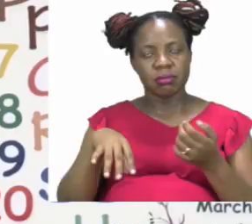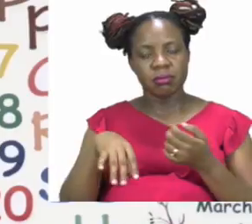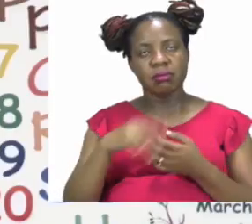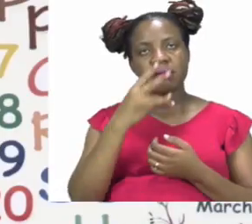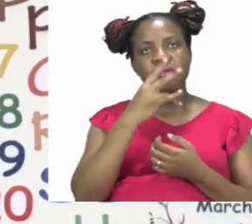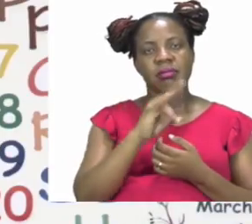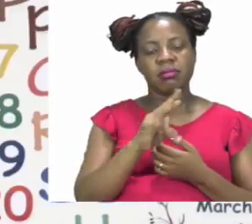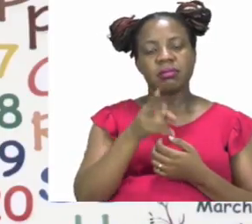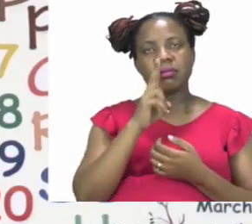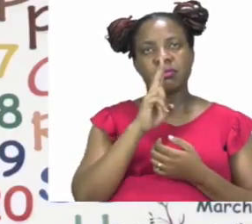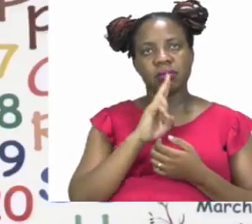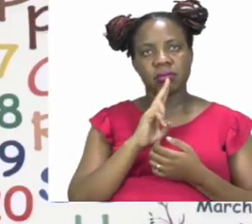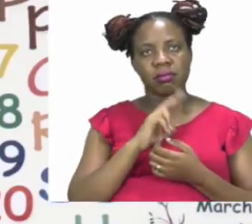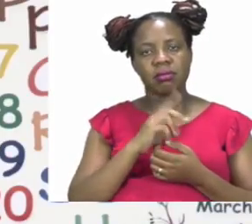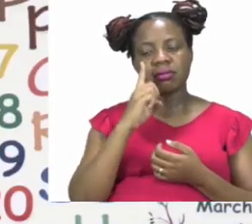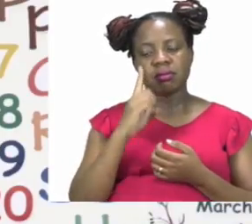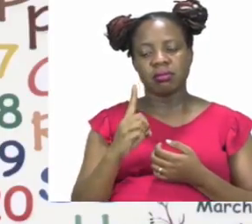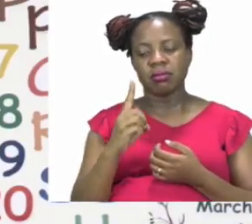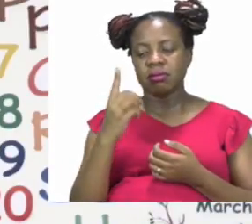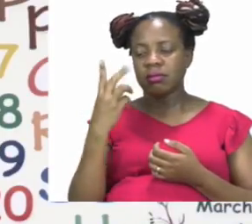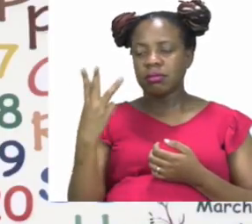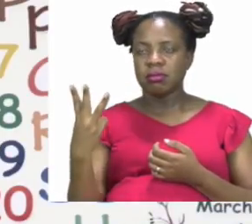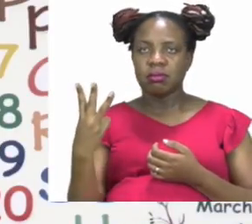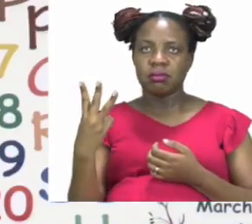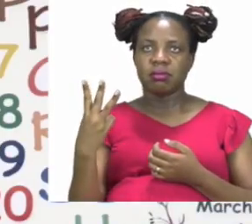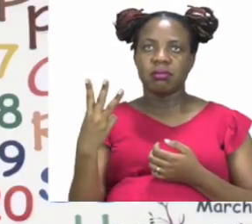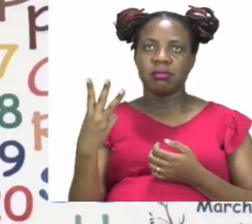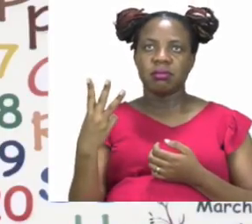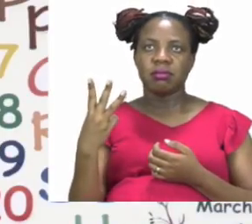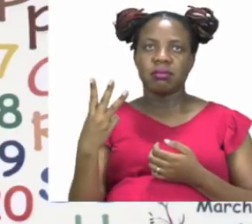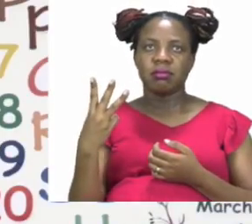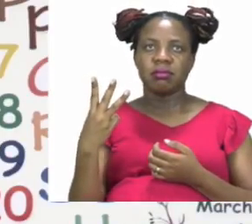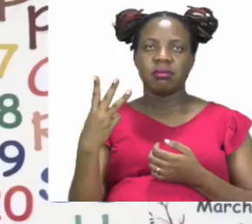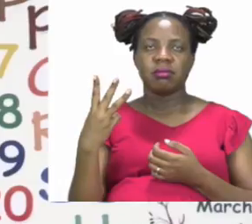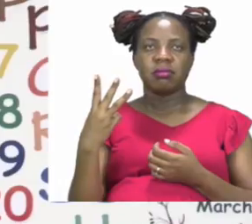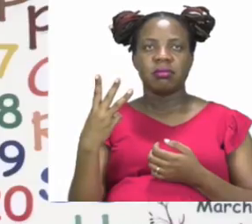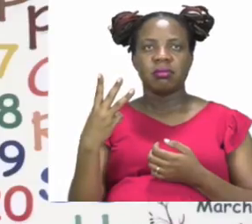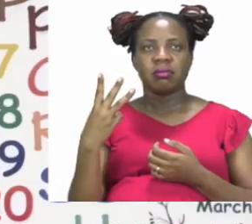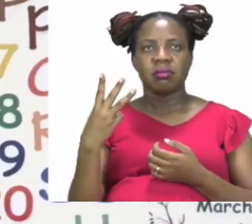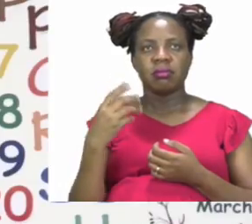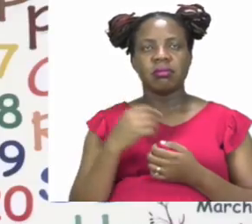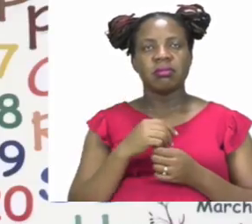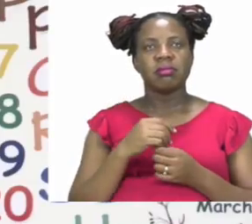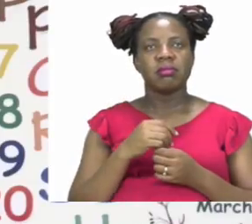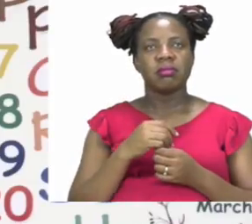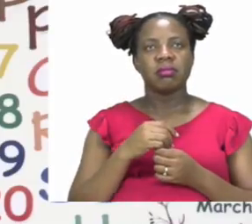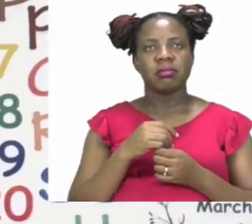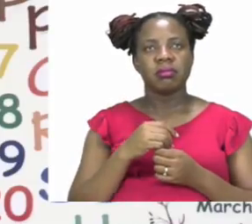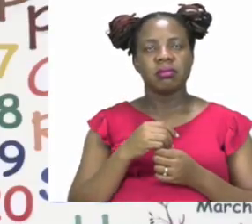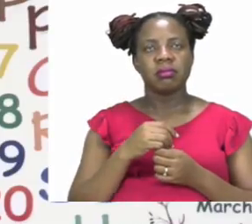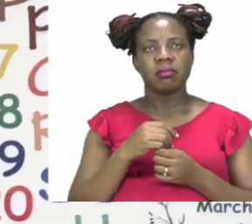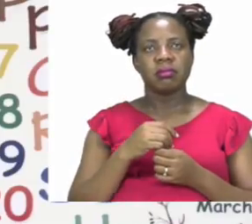7 is equal to 13. Now everyone, you need to go ahead and try and